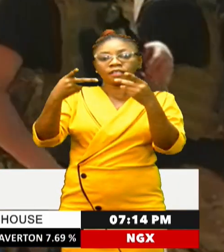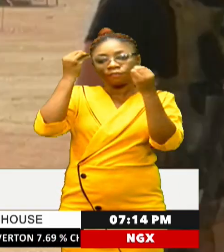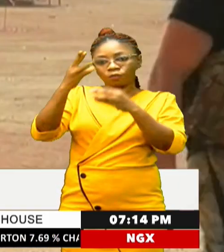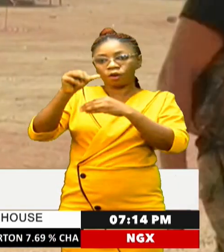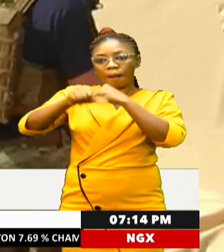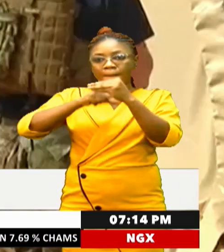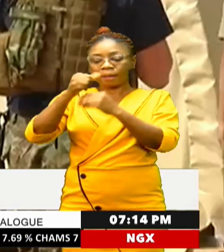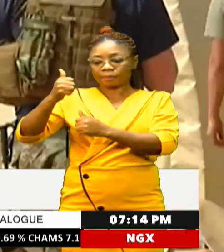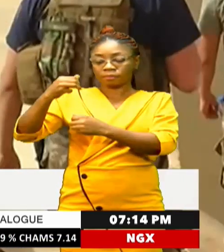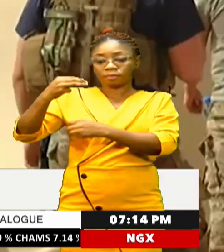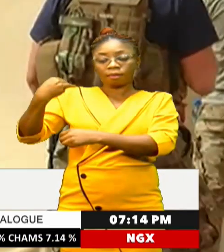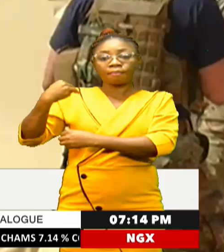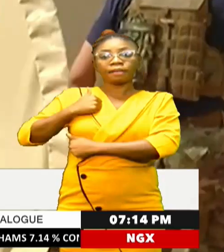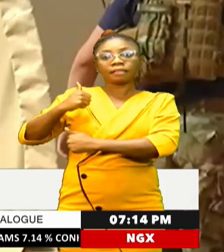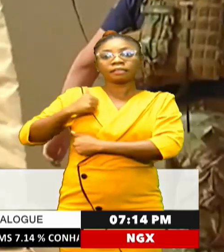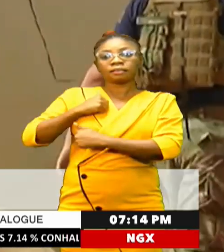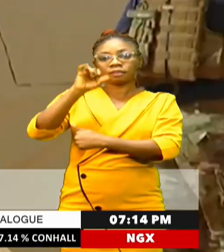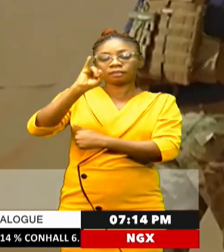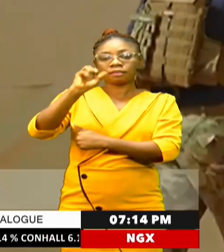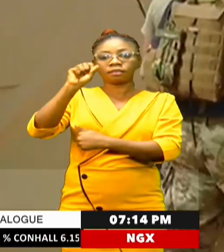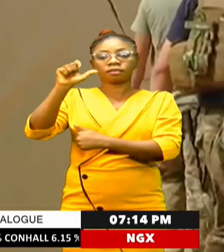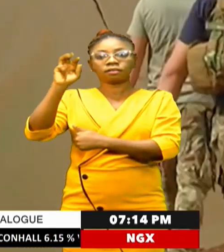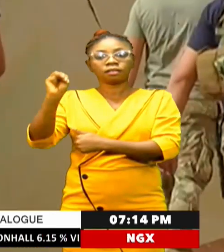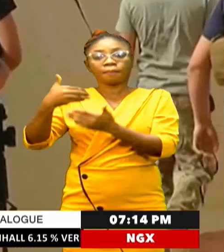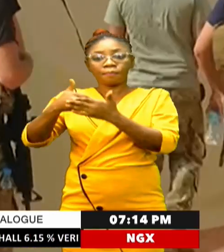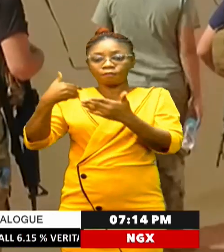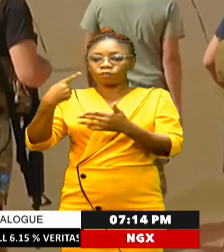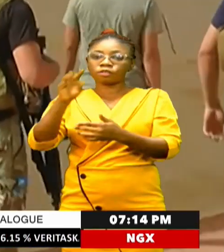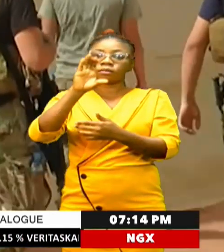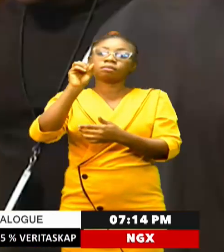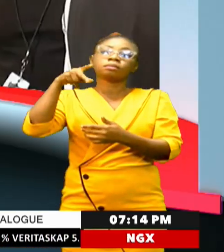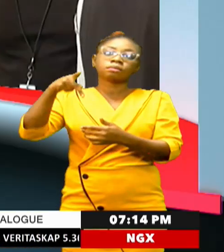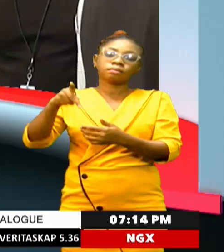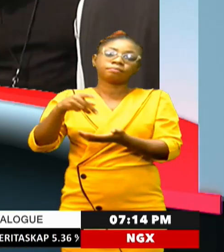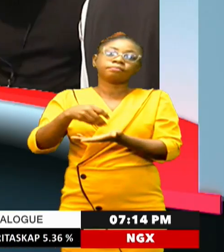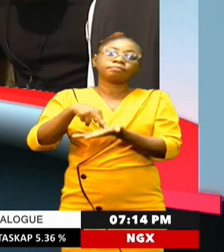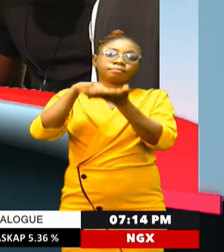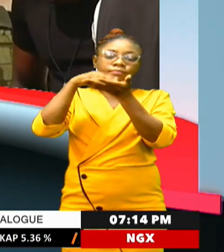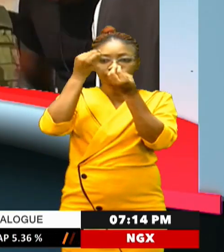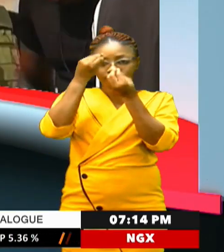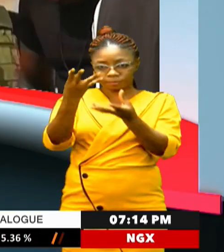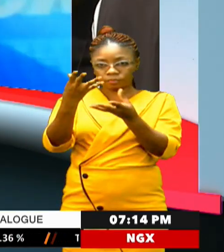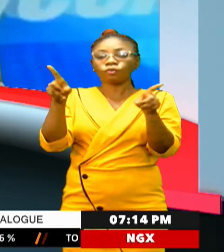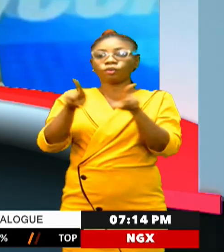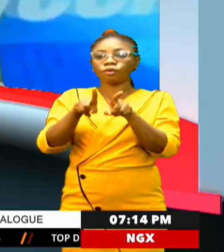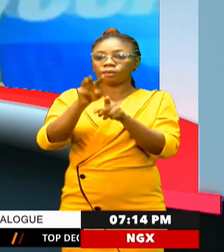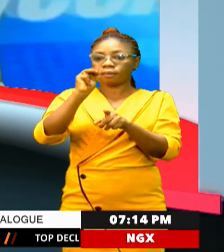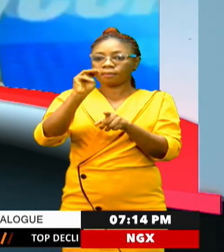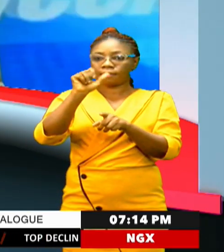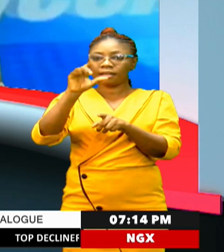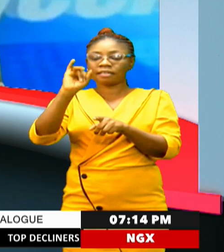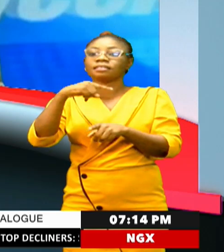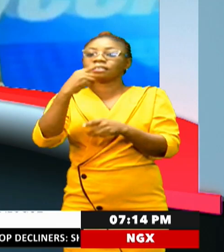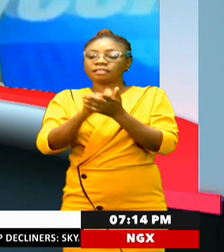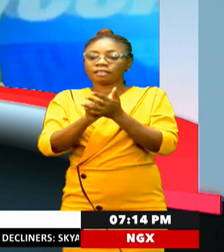before the coup. Chukwunonso Mwabweze, NTA News. Meanwhile, Mali says it has